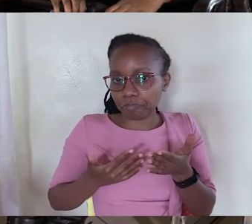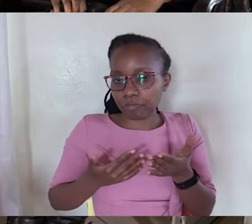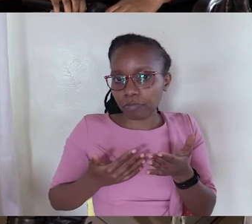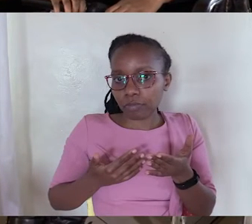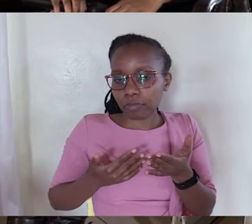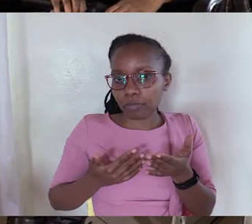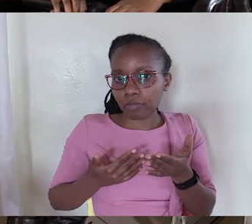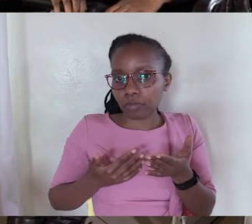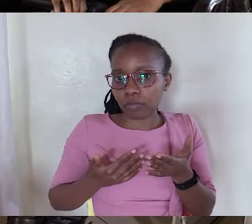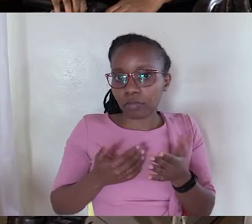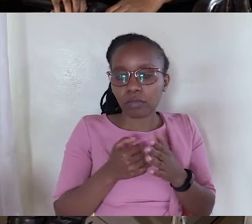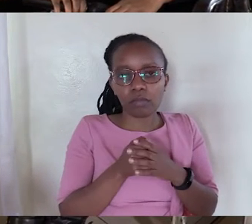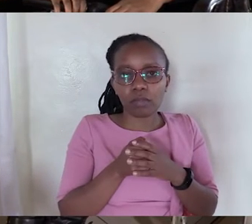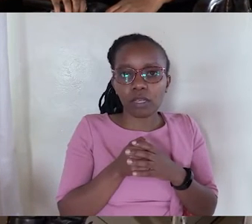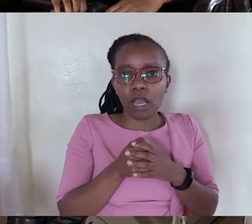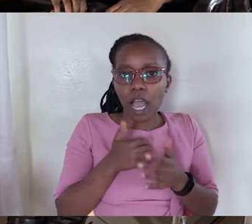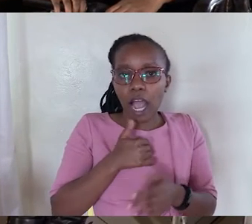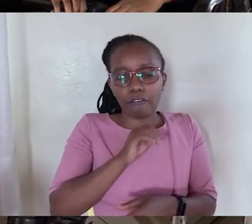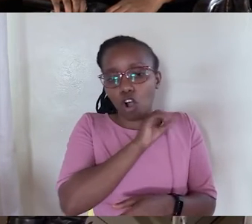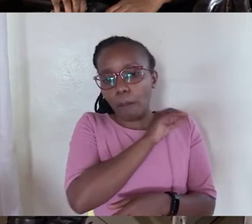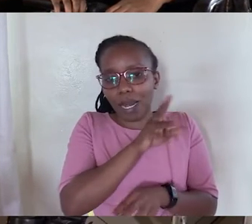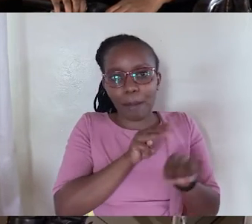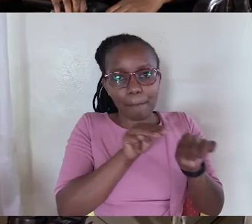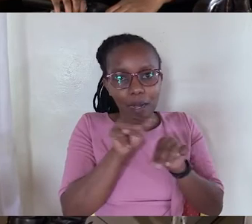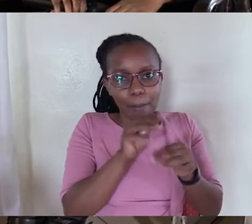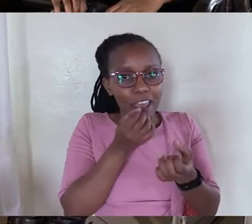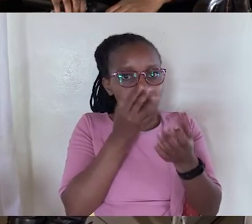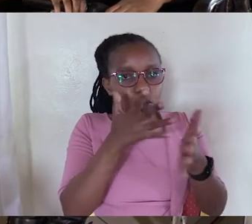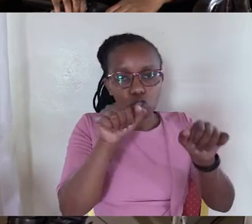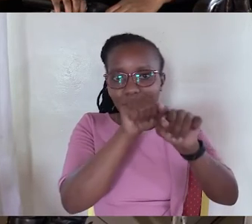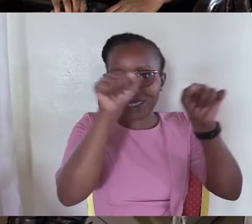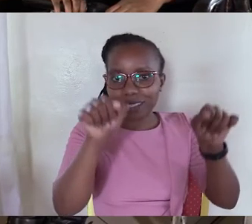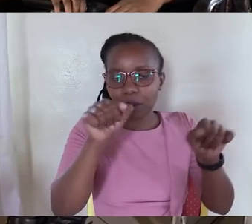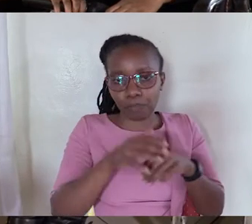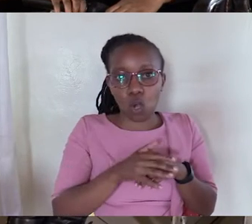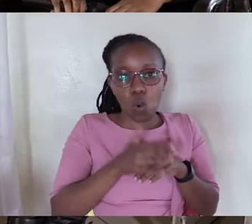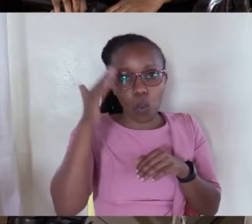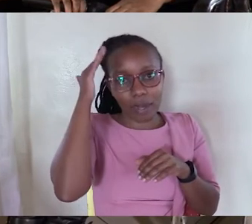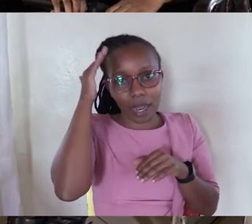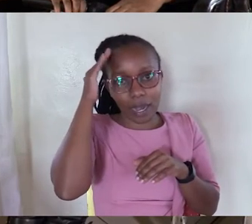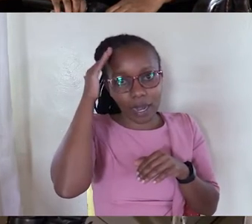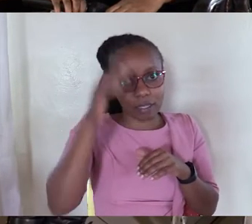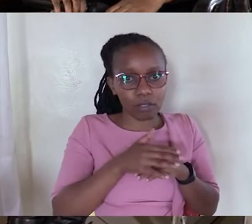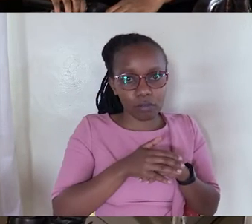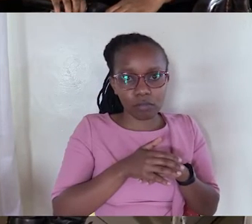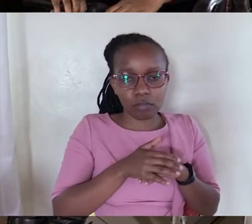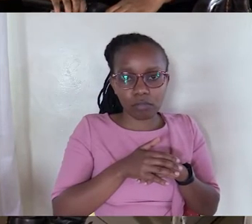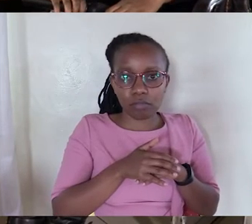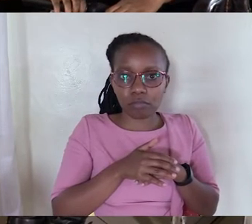up a state-of-the-art complaints management information system, because we realize we've moved away from the